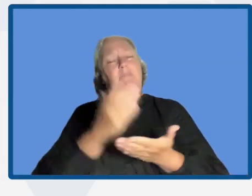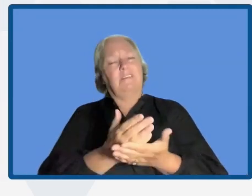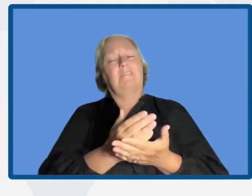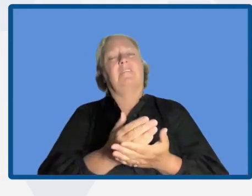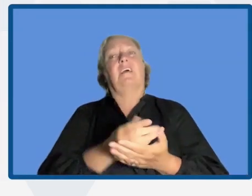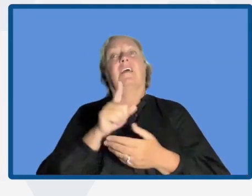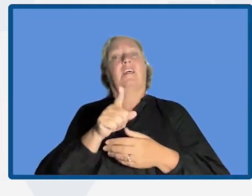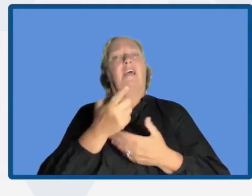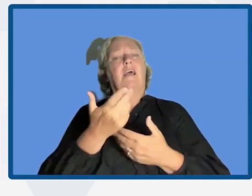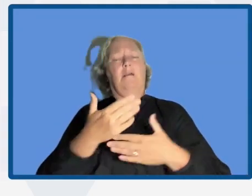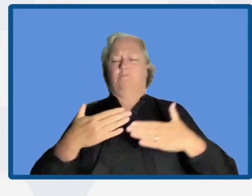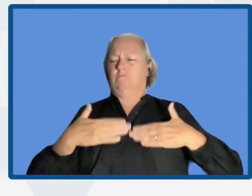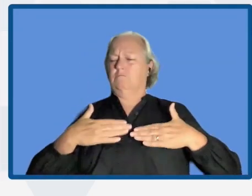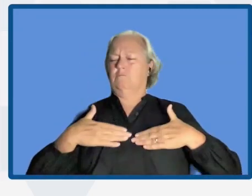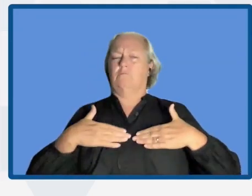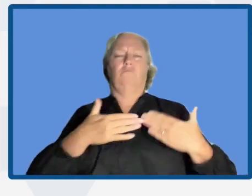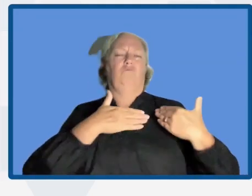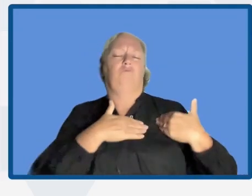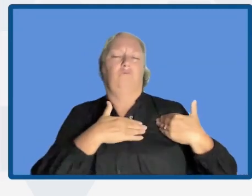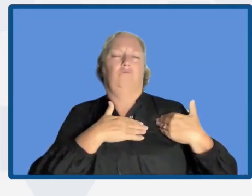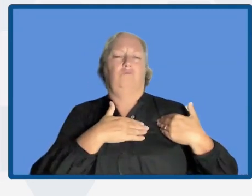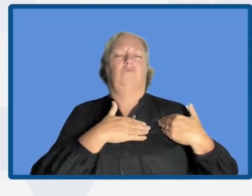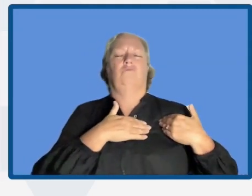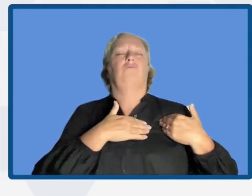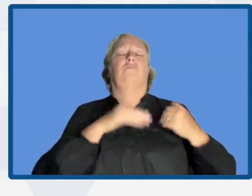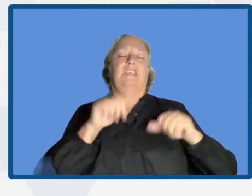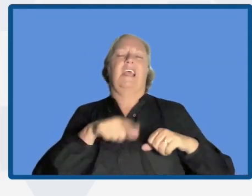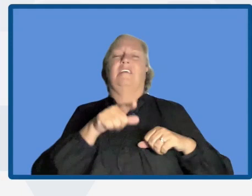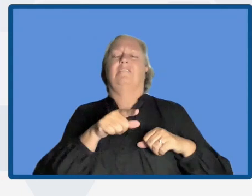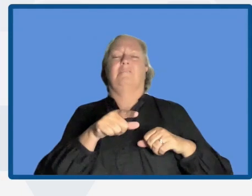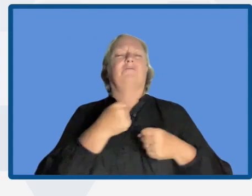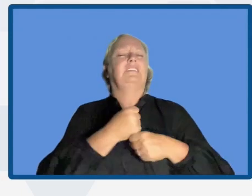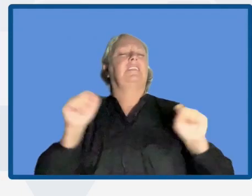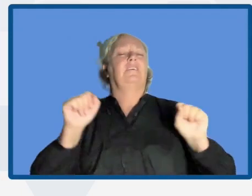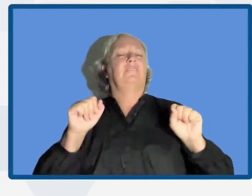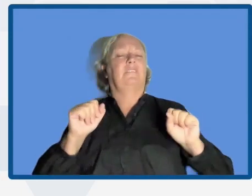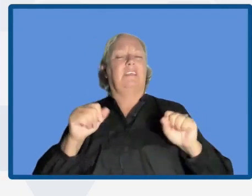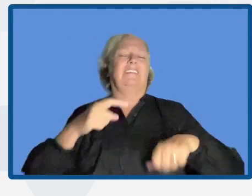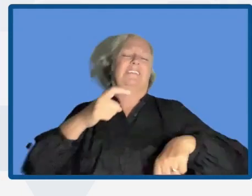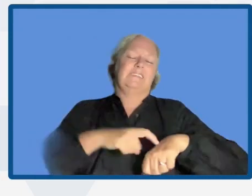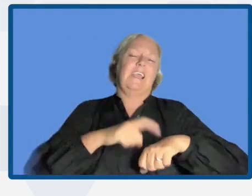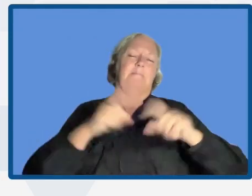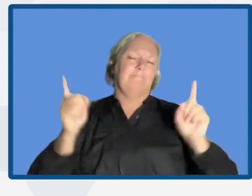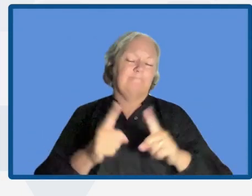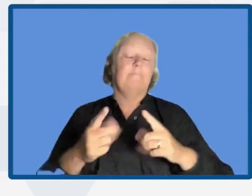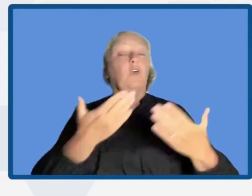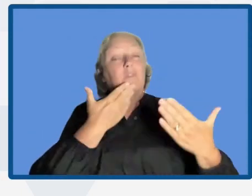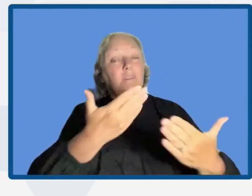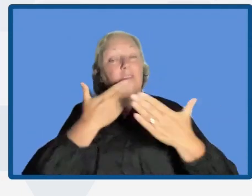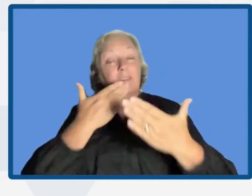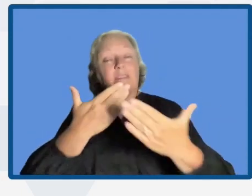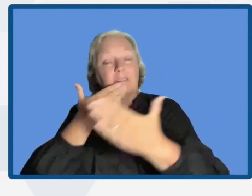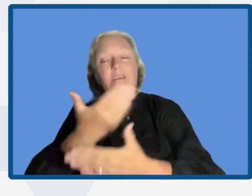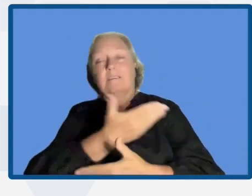will absolutely save their lives. Thank you very much. We are short of time. Thank you all